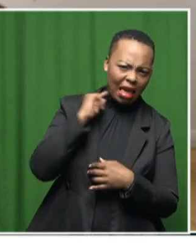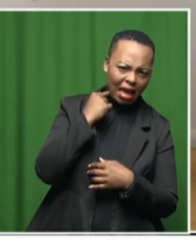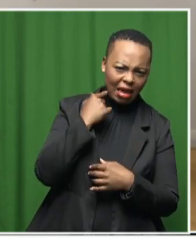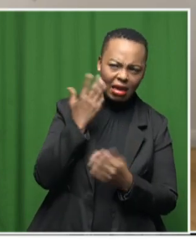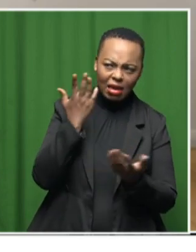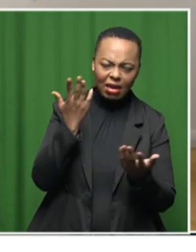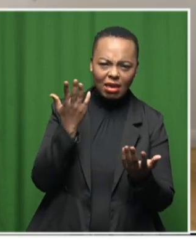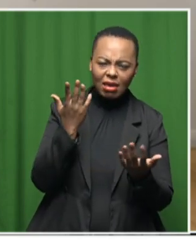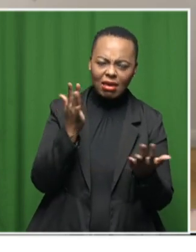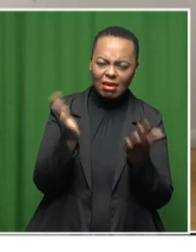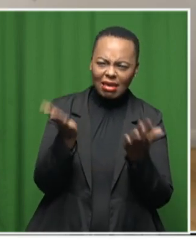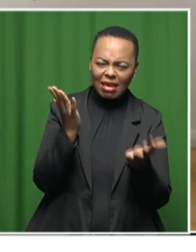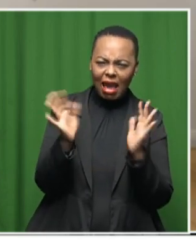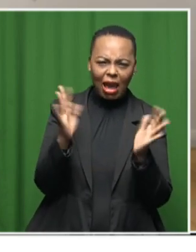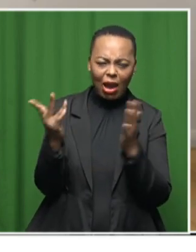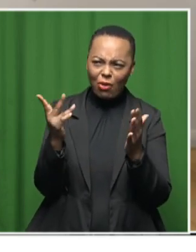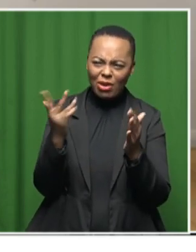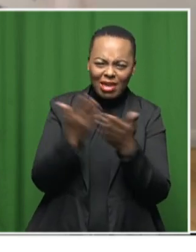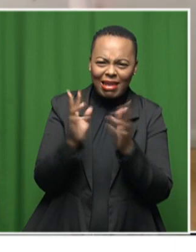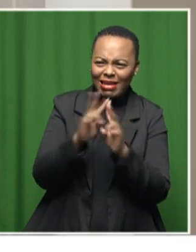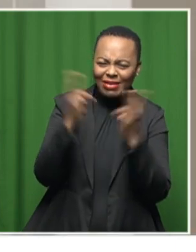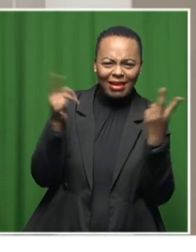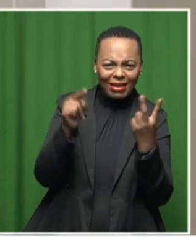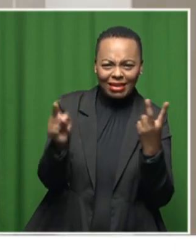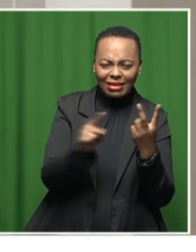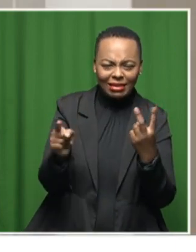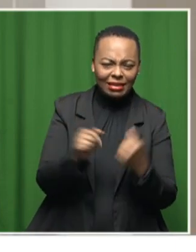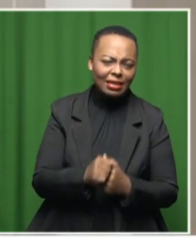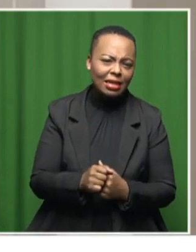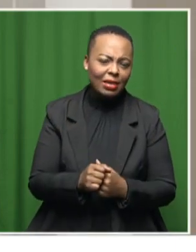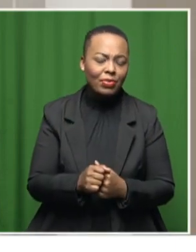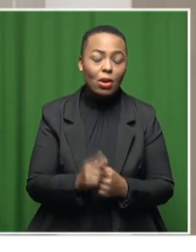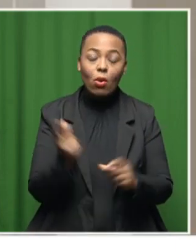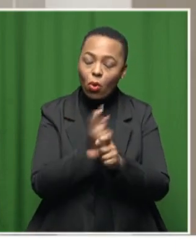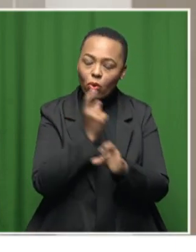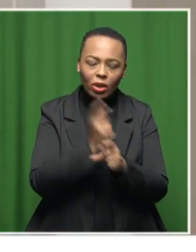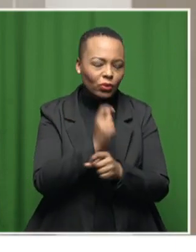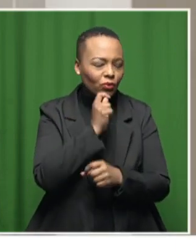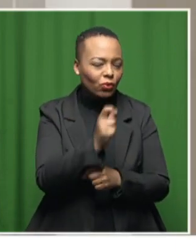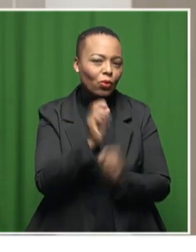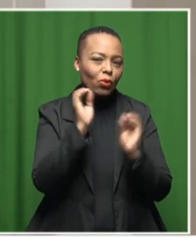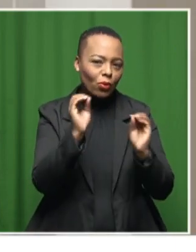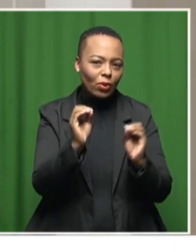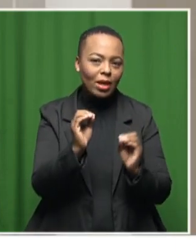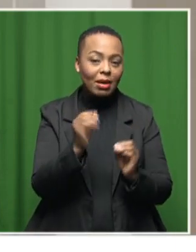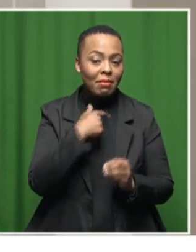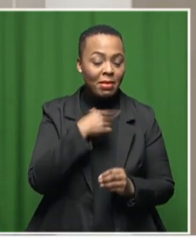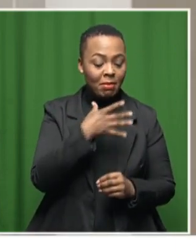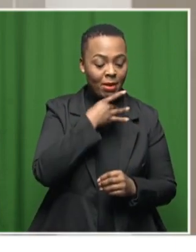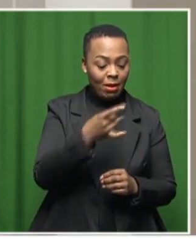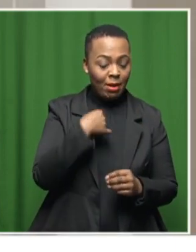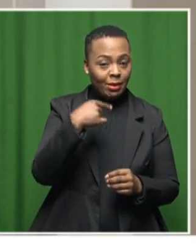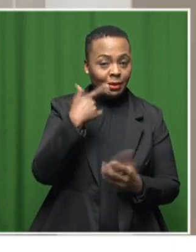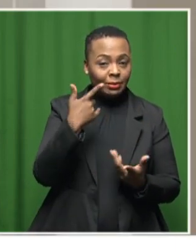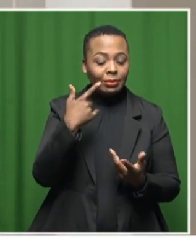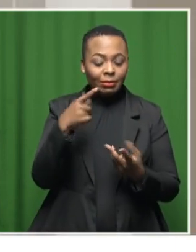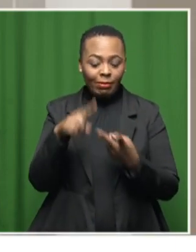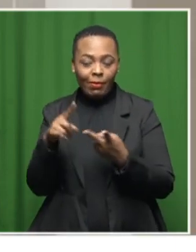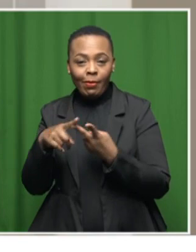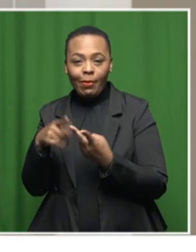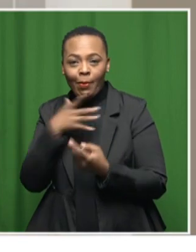thing. You have to understand there's always three truths. My perception, your perception, and the real facts in